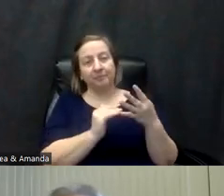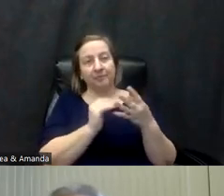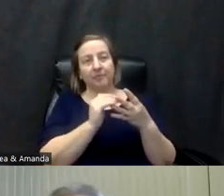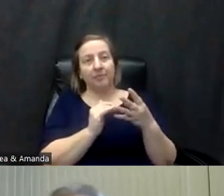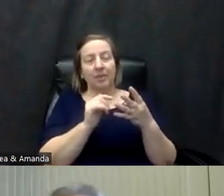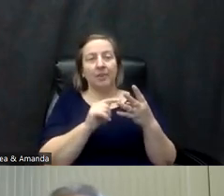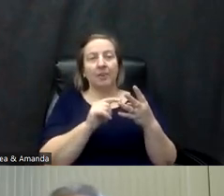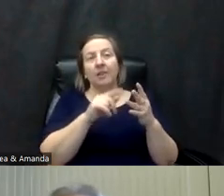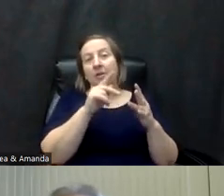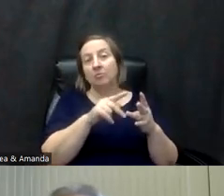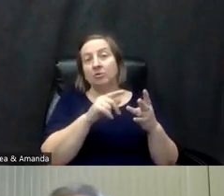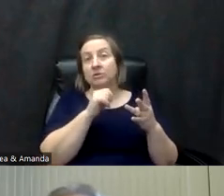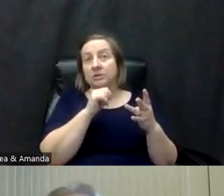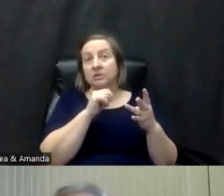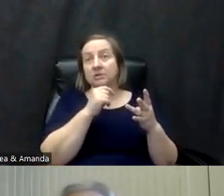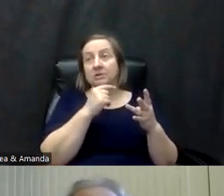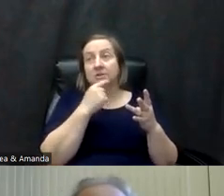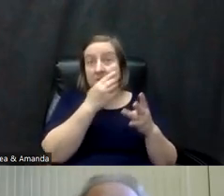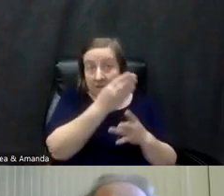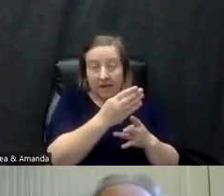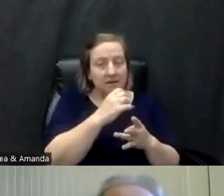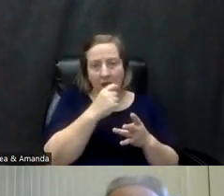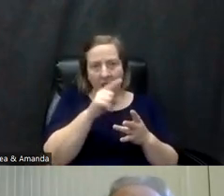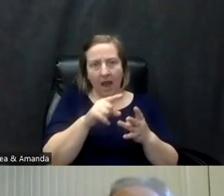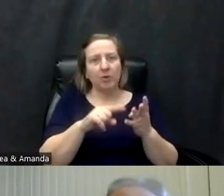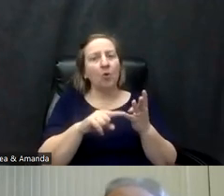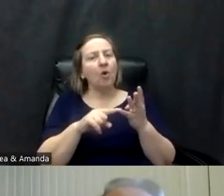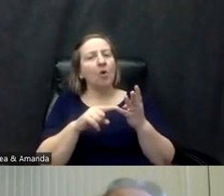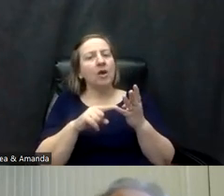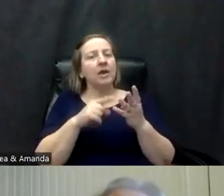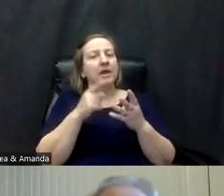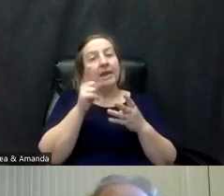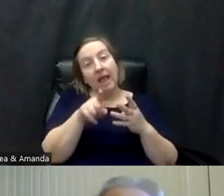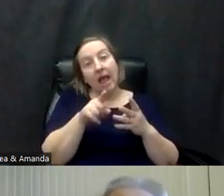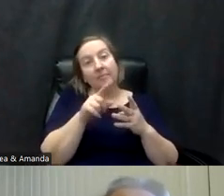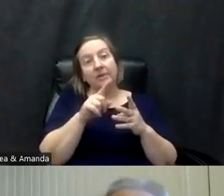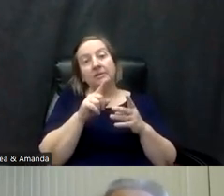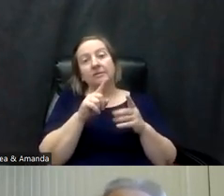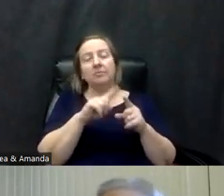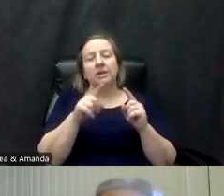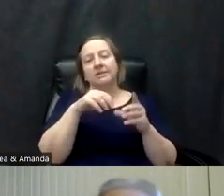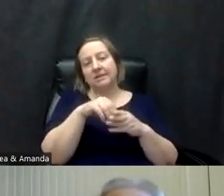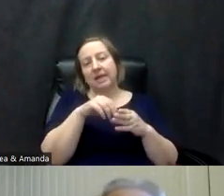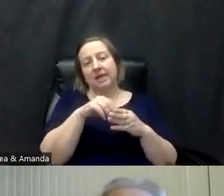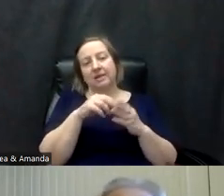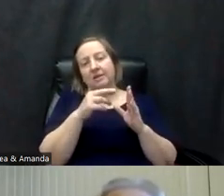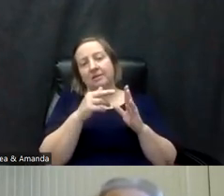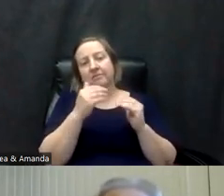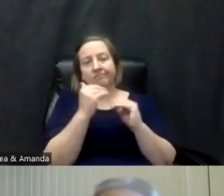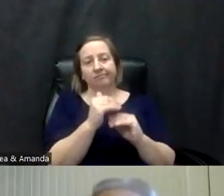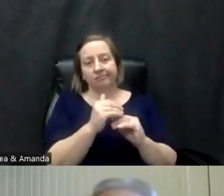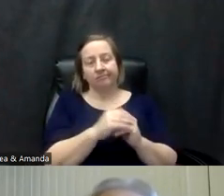what the person alleged didn't happen or that what happened was within guidelines. Thank you. Thank you, Commissioner.